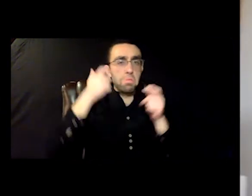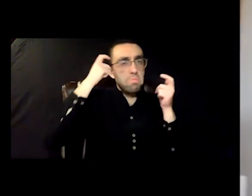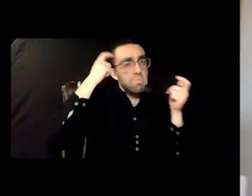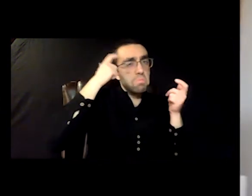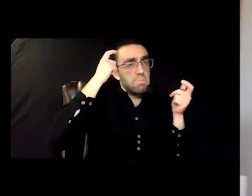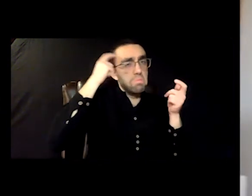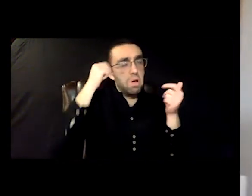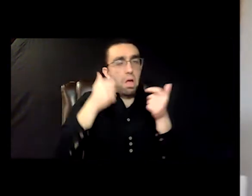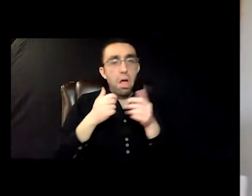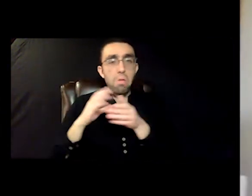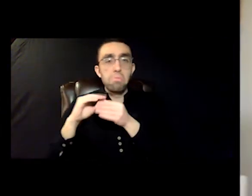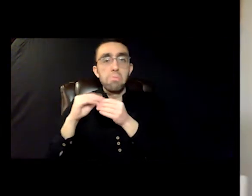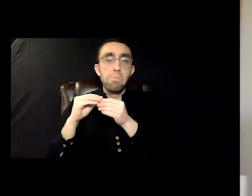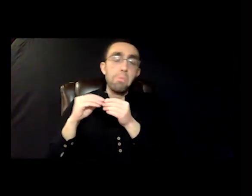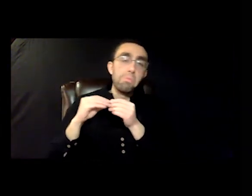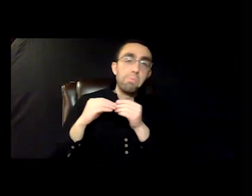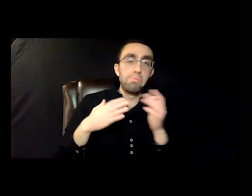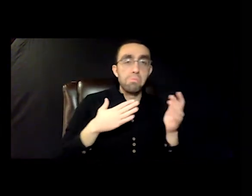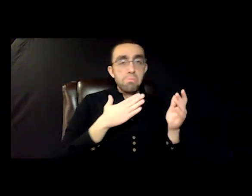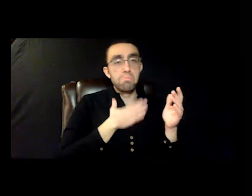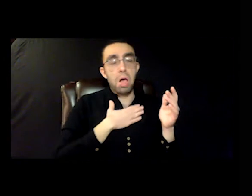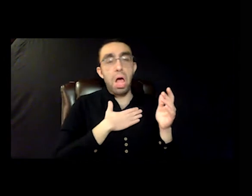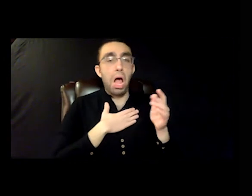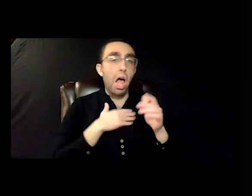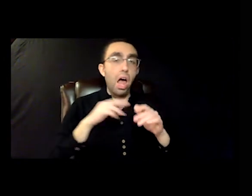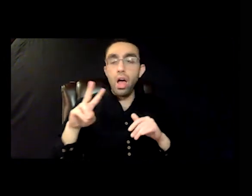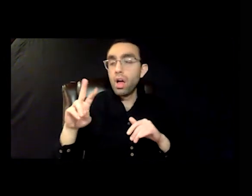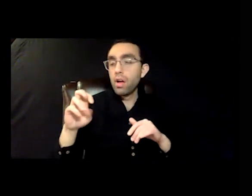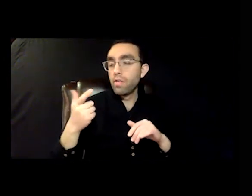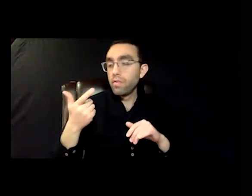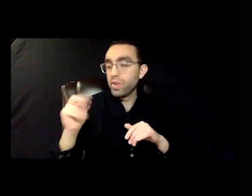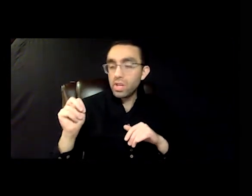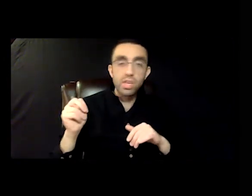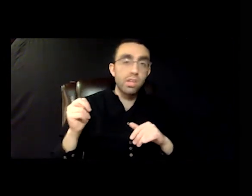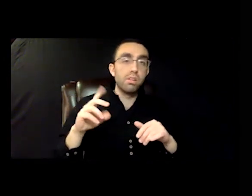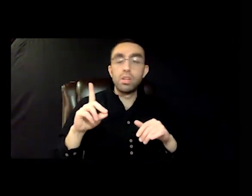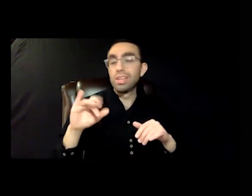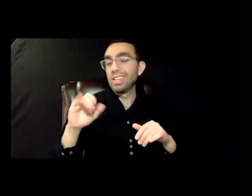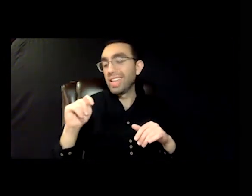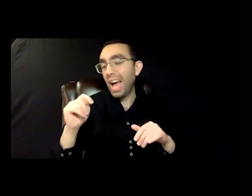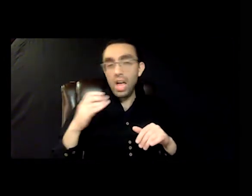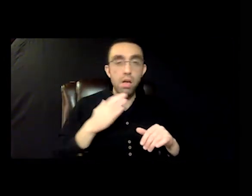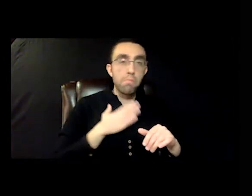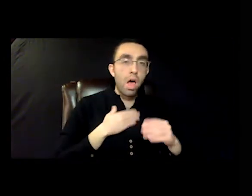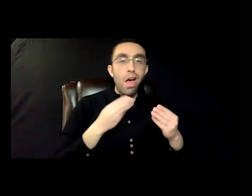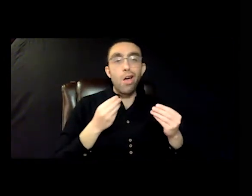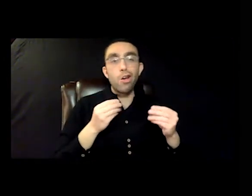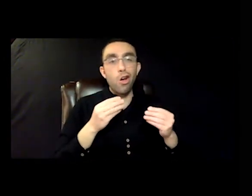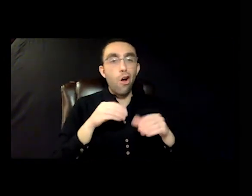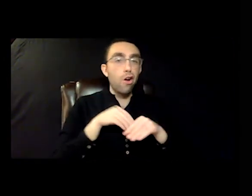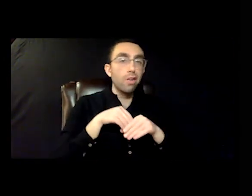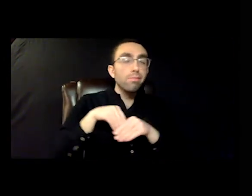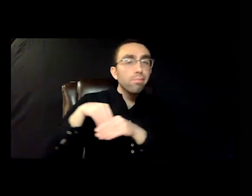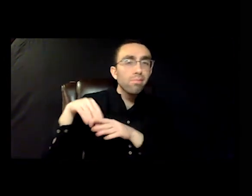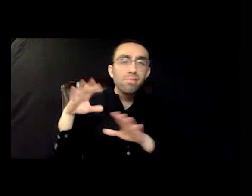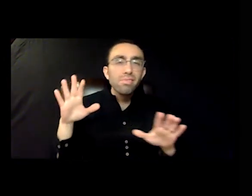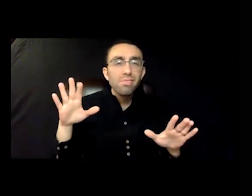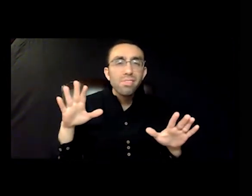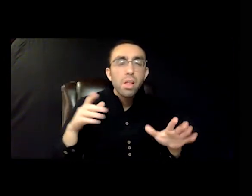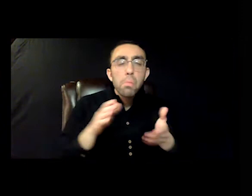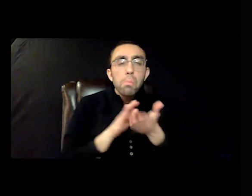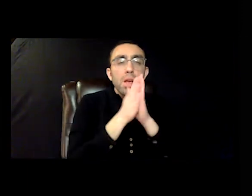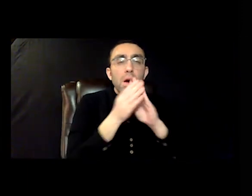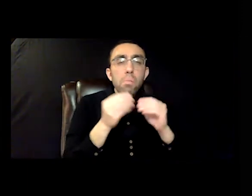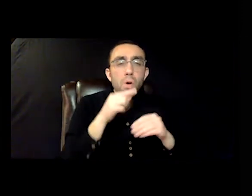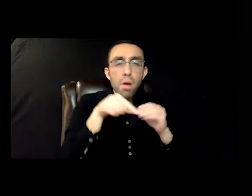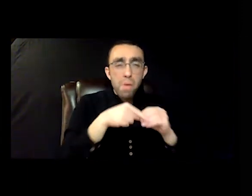everywhere presented. My microbiome, my gut, my vegan diet, my garden. Come on.